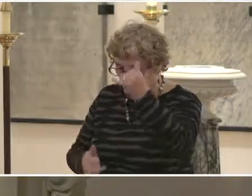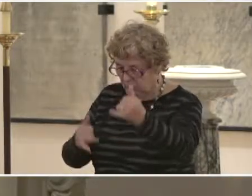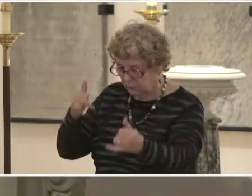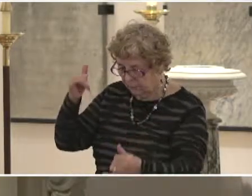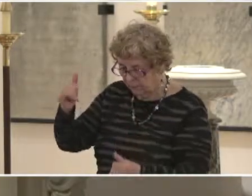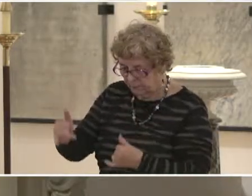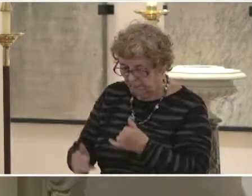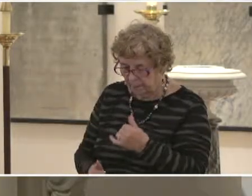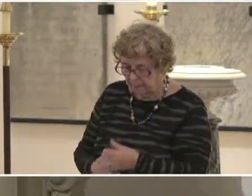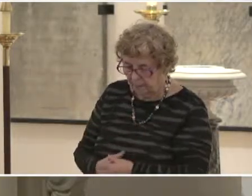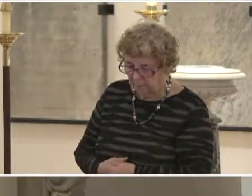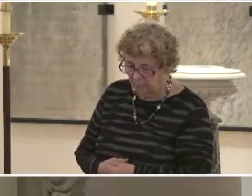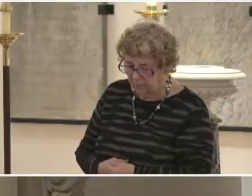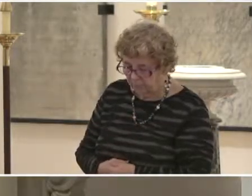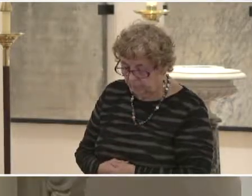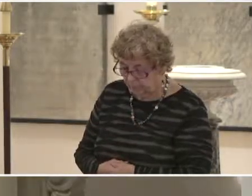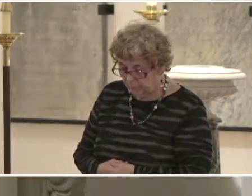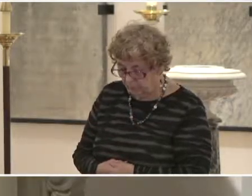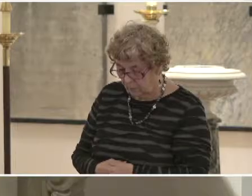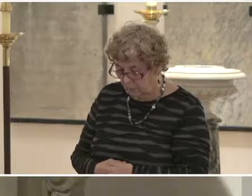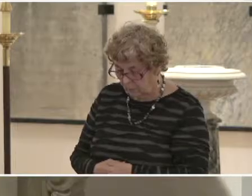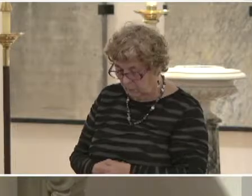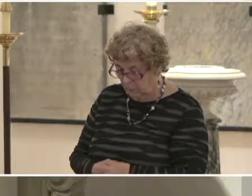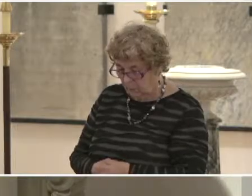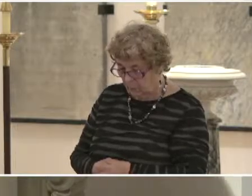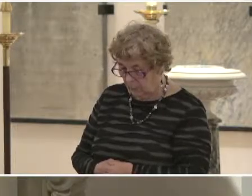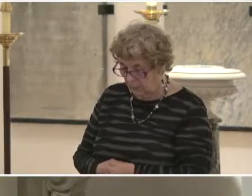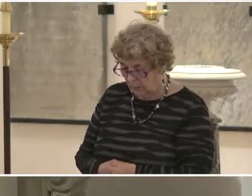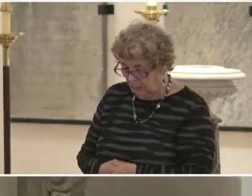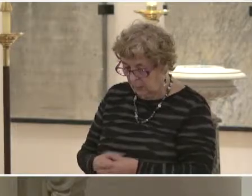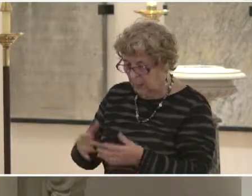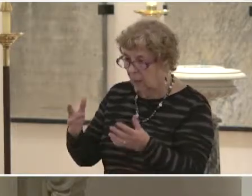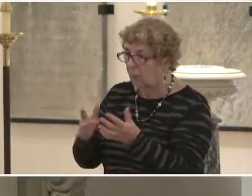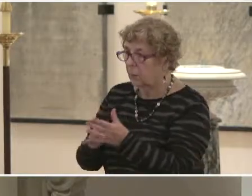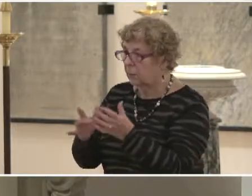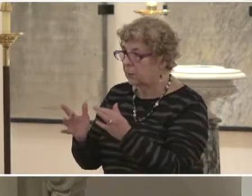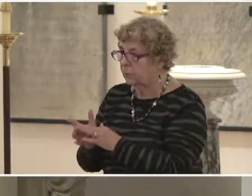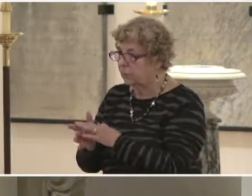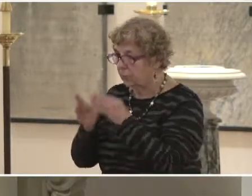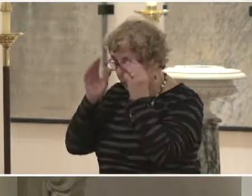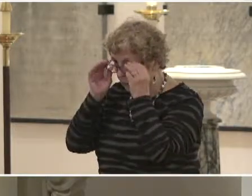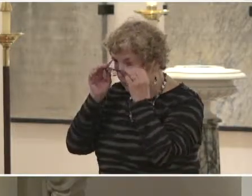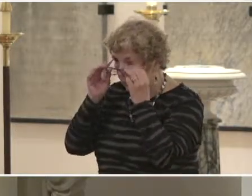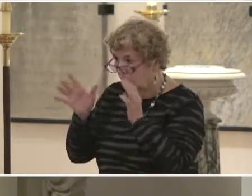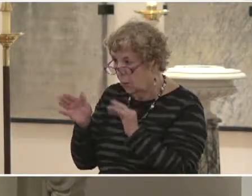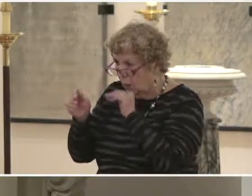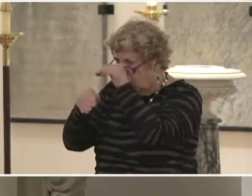forgive. And the apostles cry out loud, increase our faith.